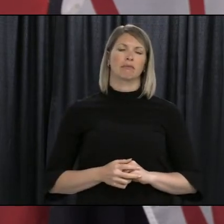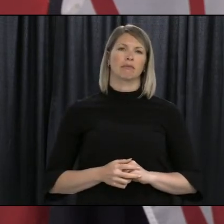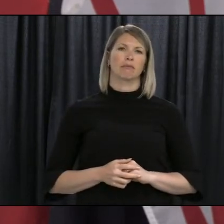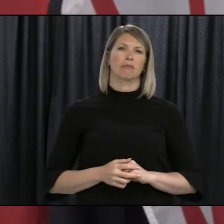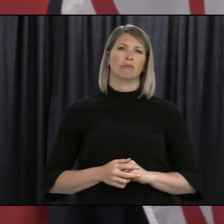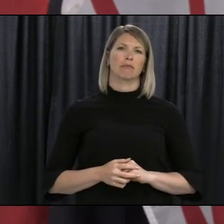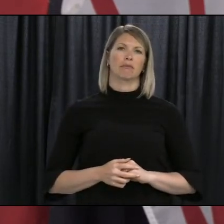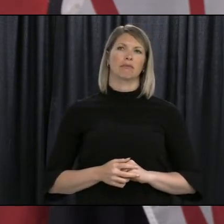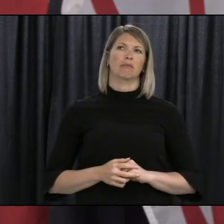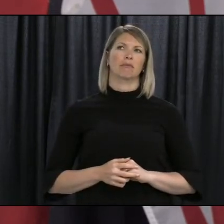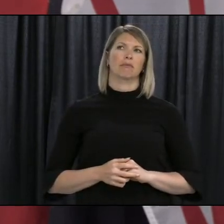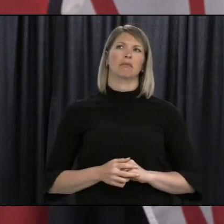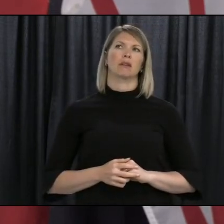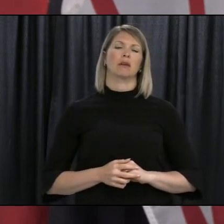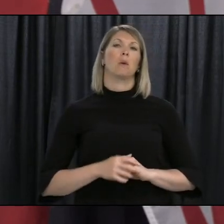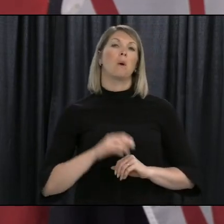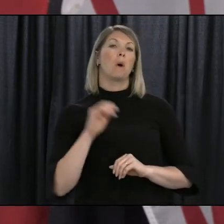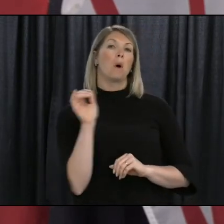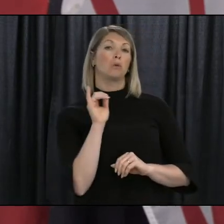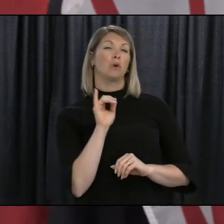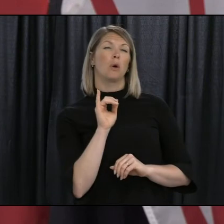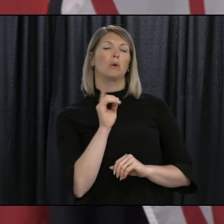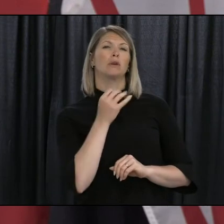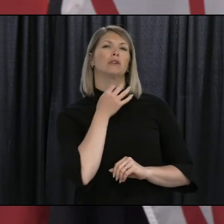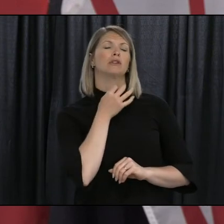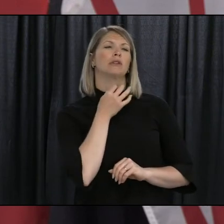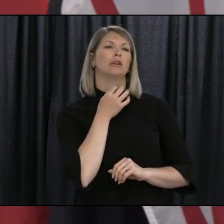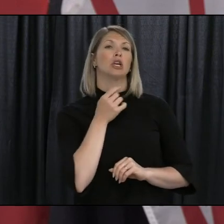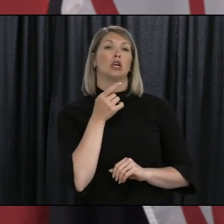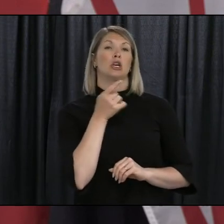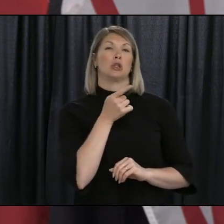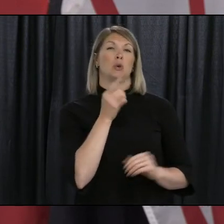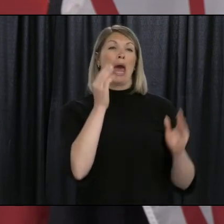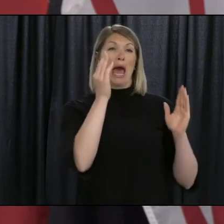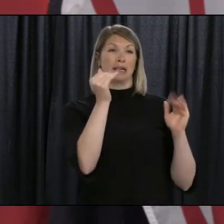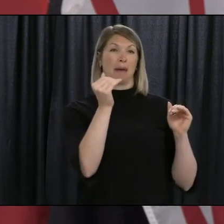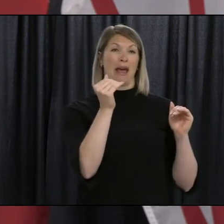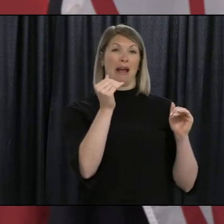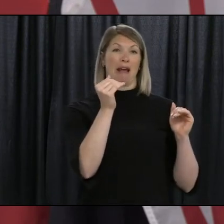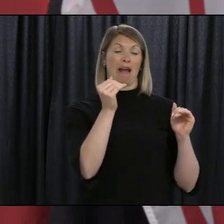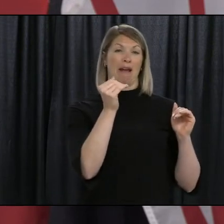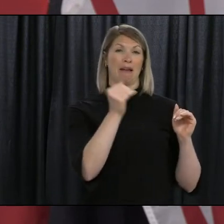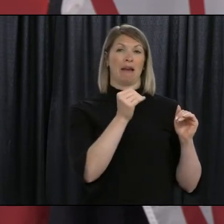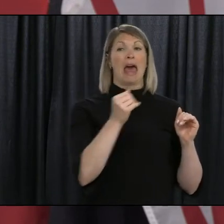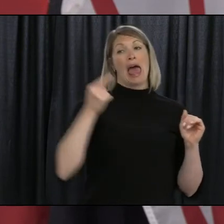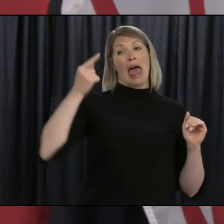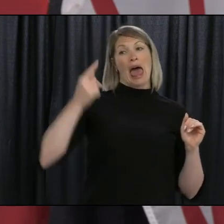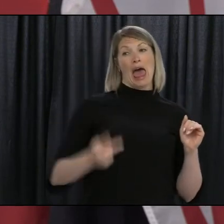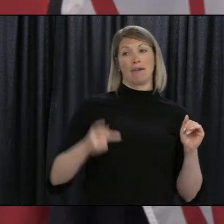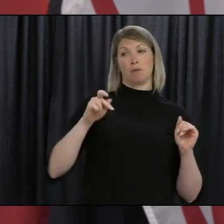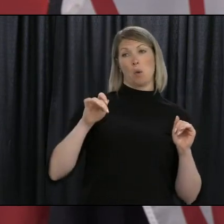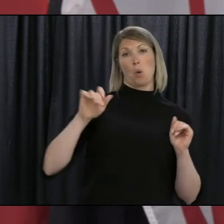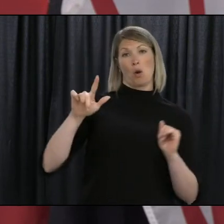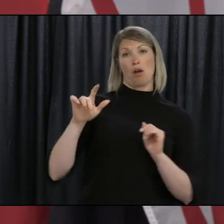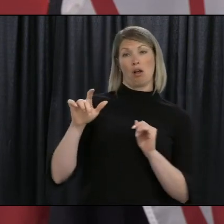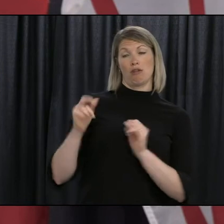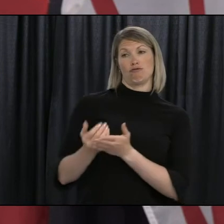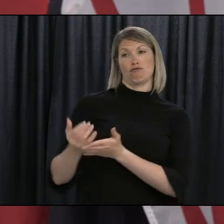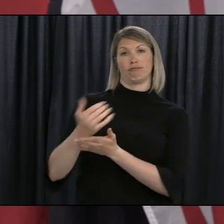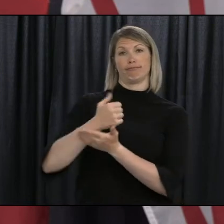And you mentioned that you anticipate half of the oil revenues that you receive this year will probably